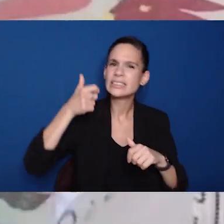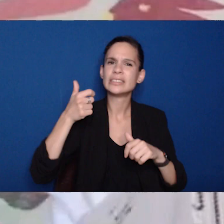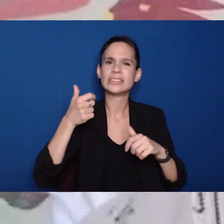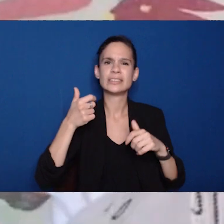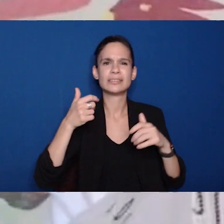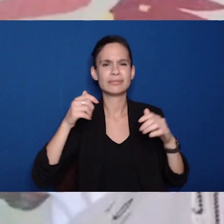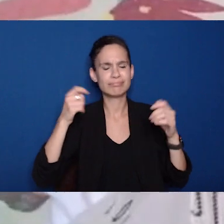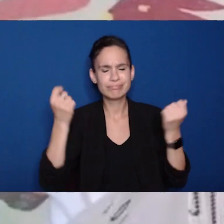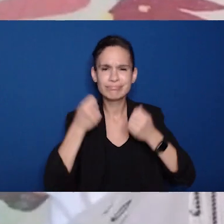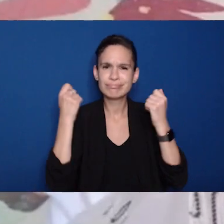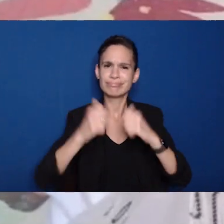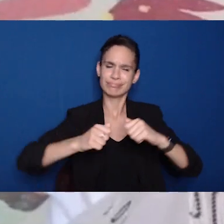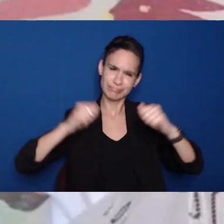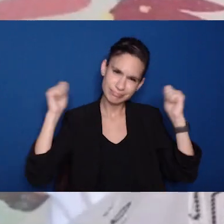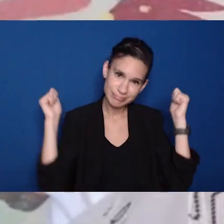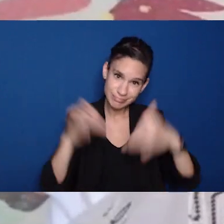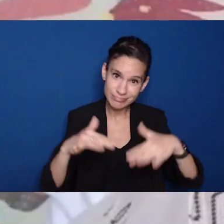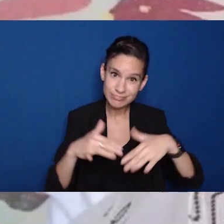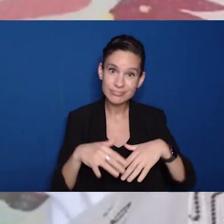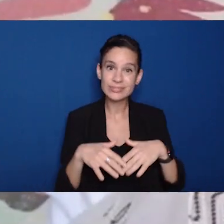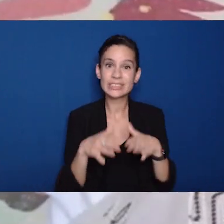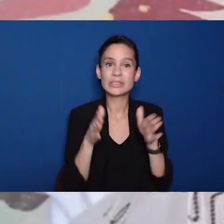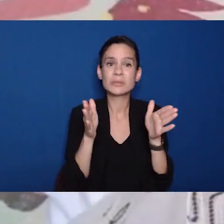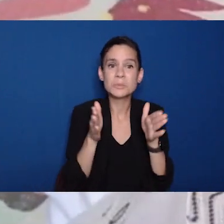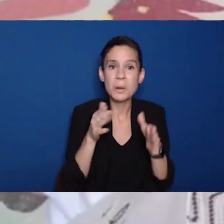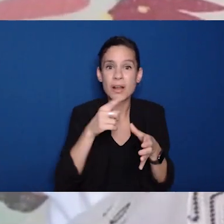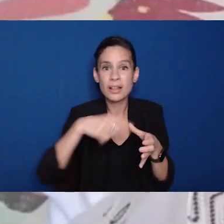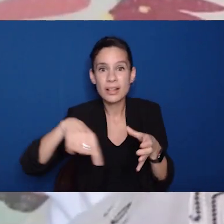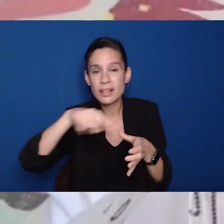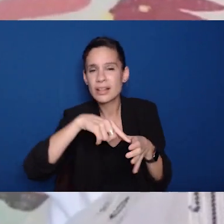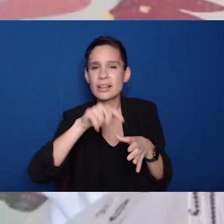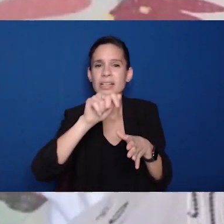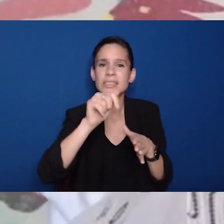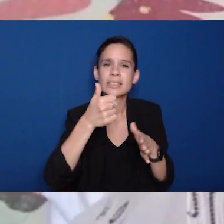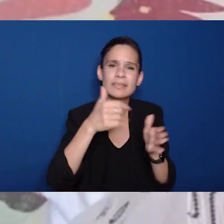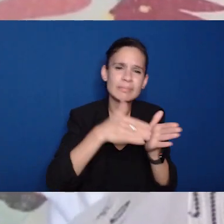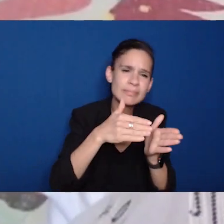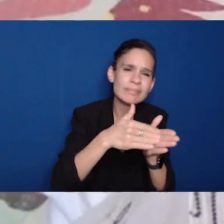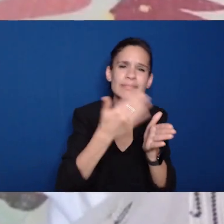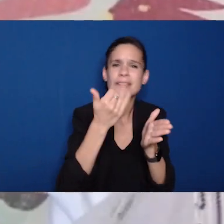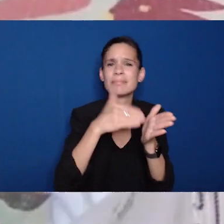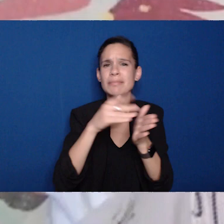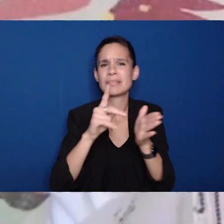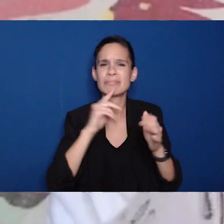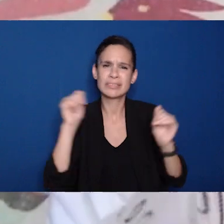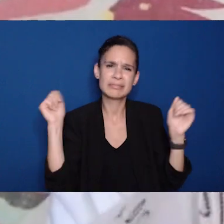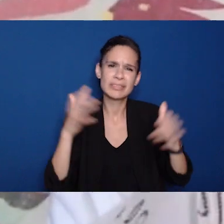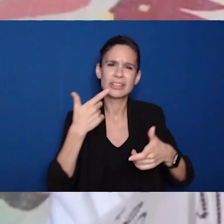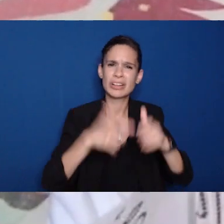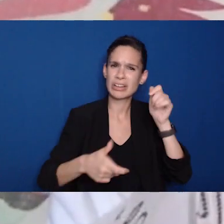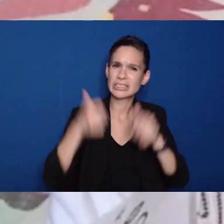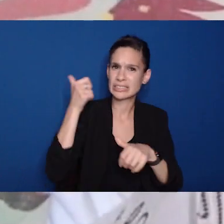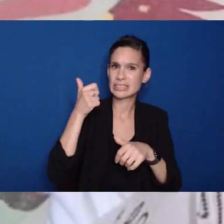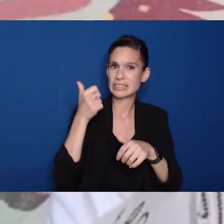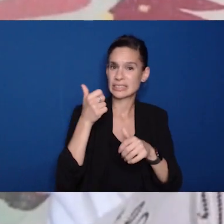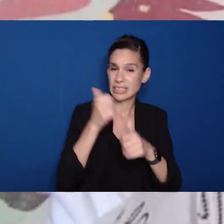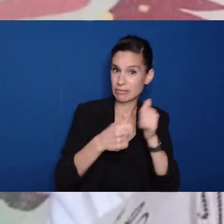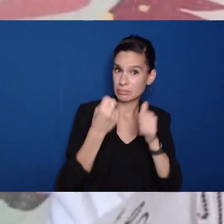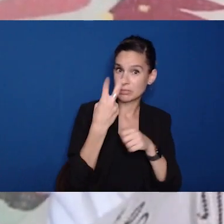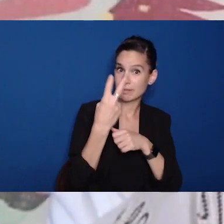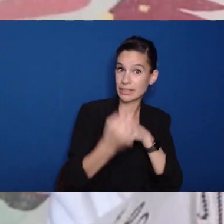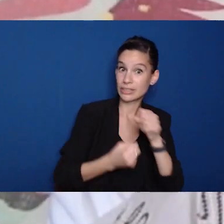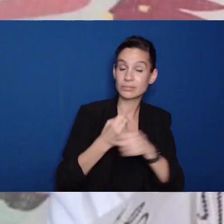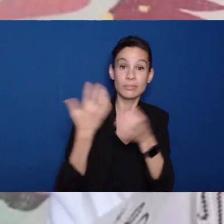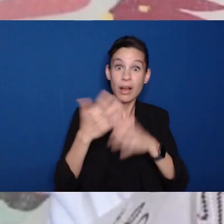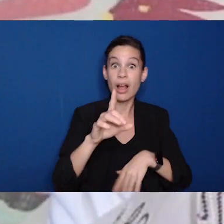one. The small ones are still like 10 or 15 million people, but the big one is, 100 million